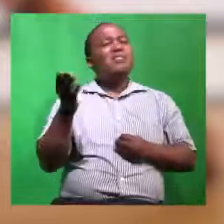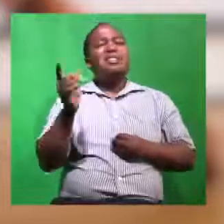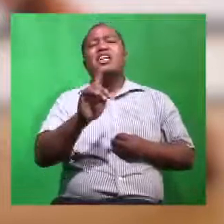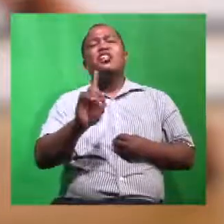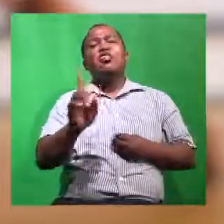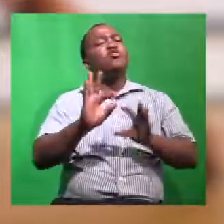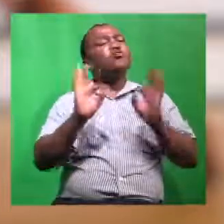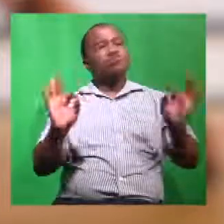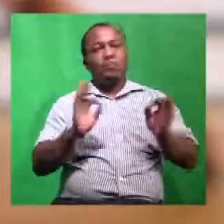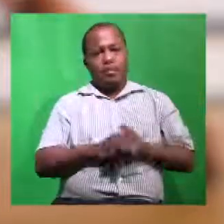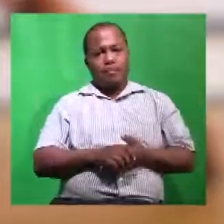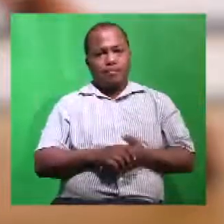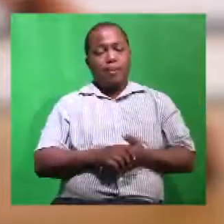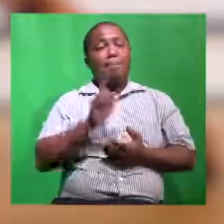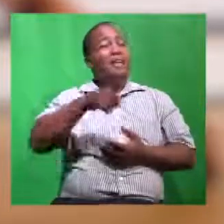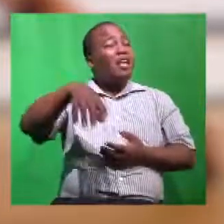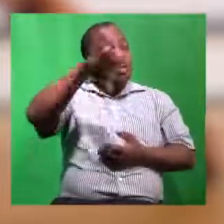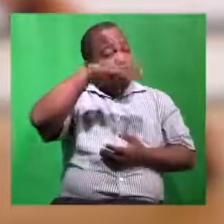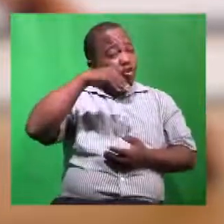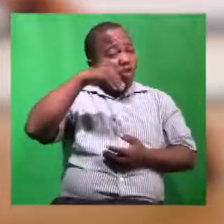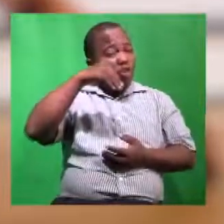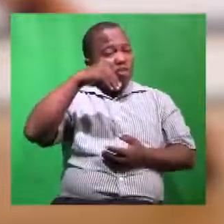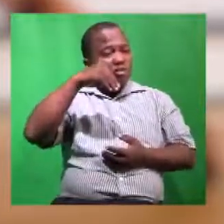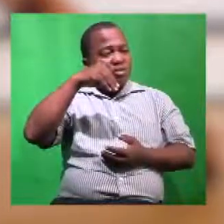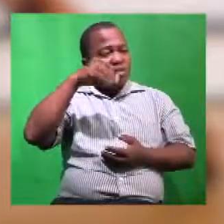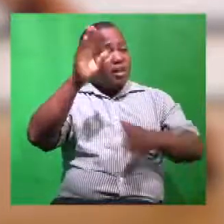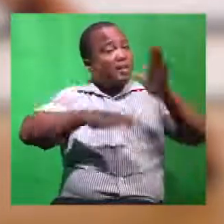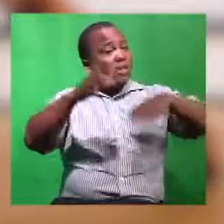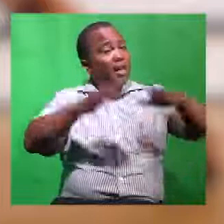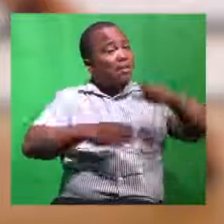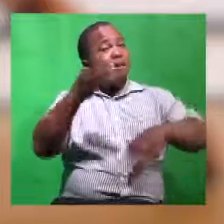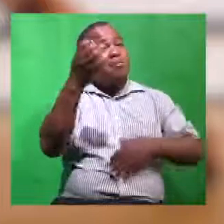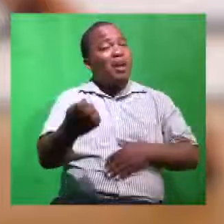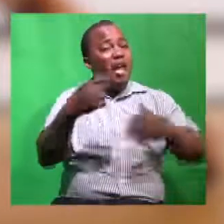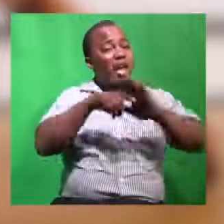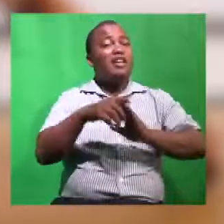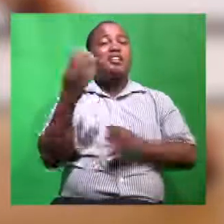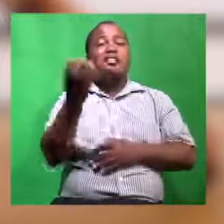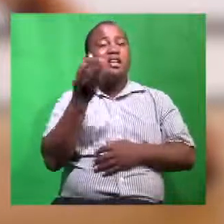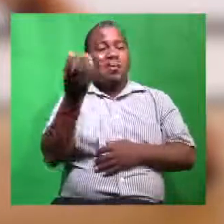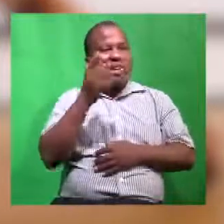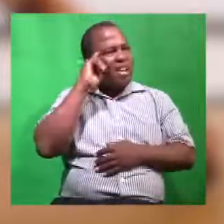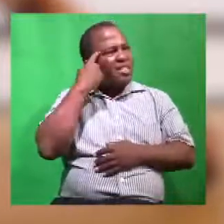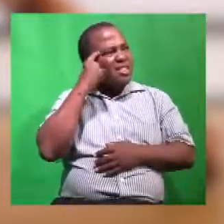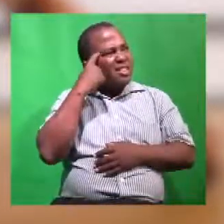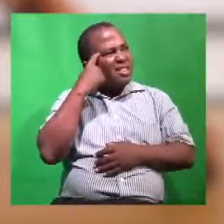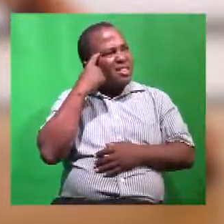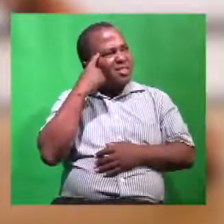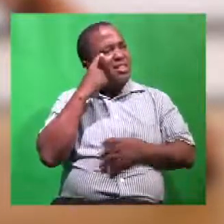some information about it. So those cultural practices that bad in our societies, that seem to